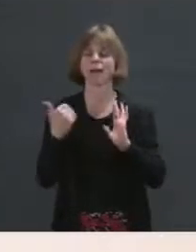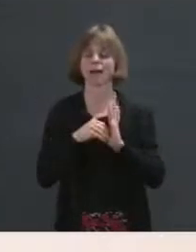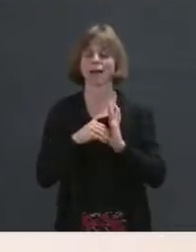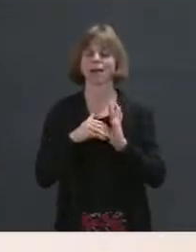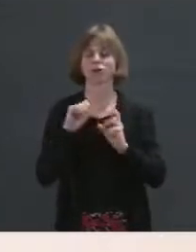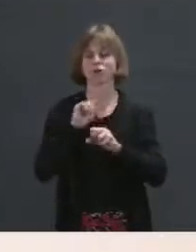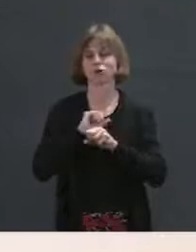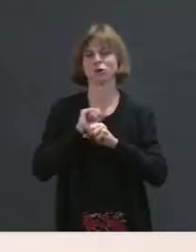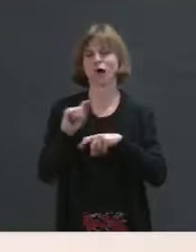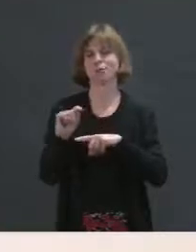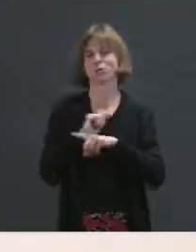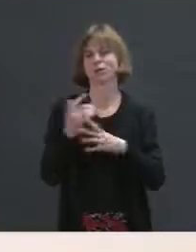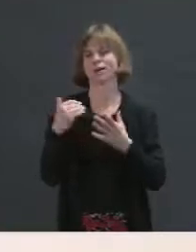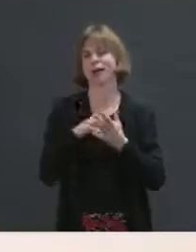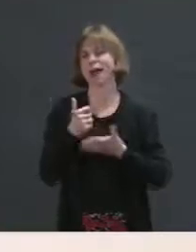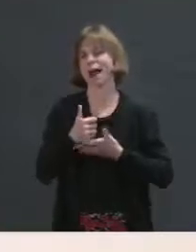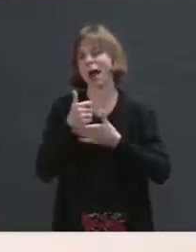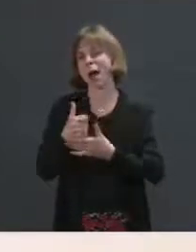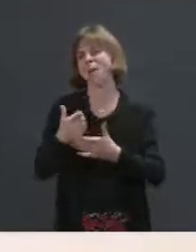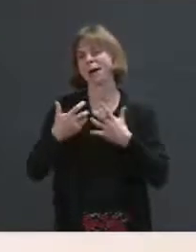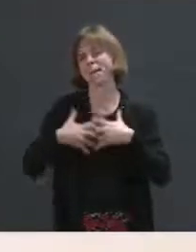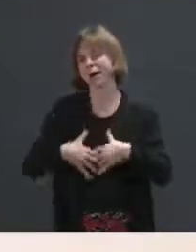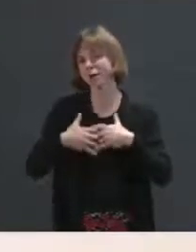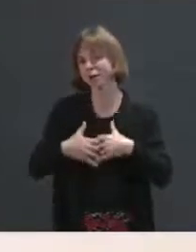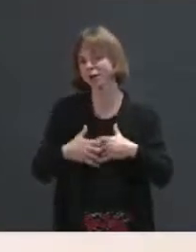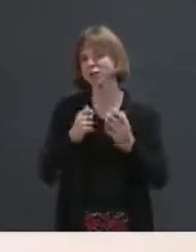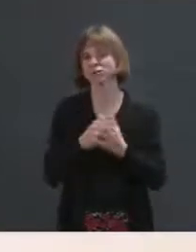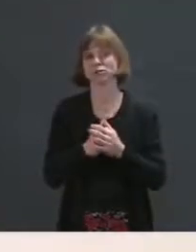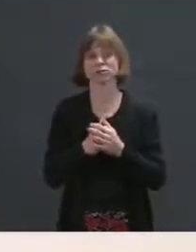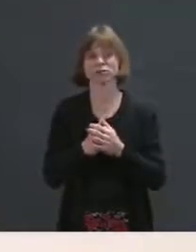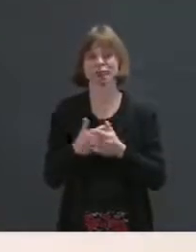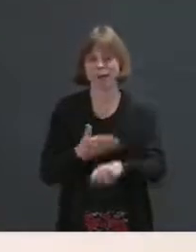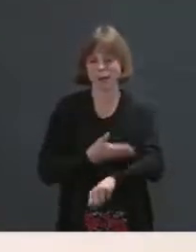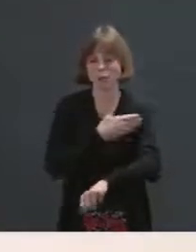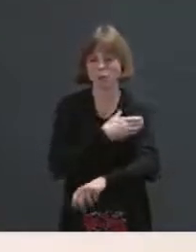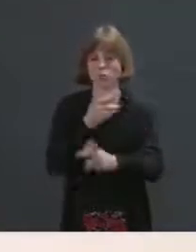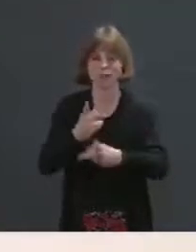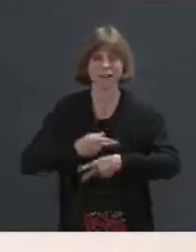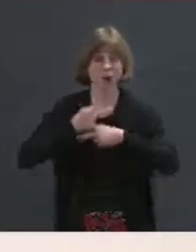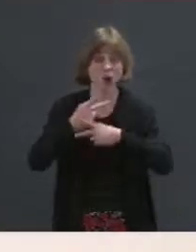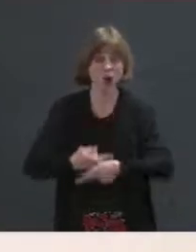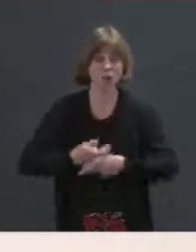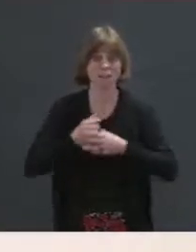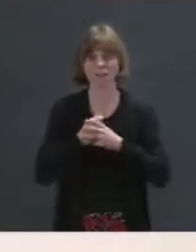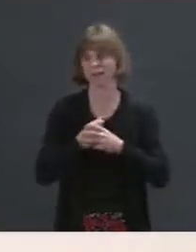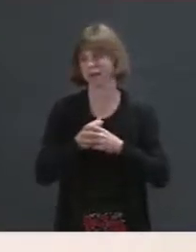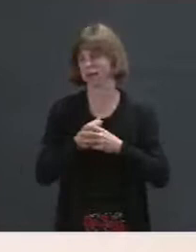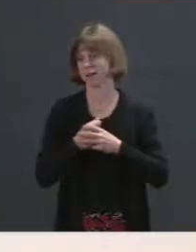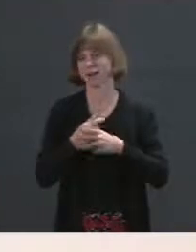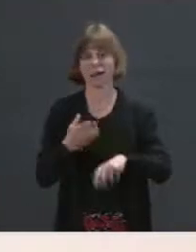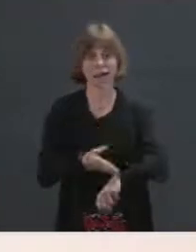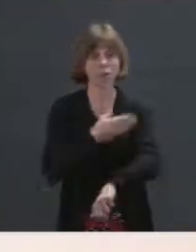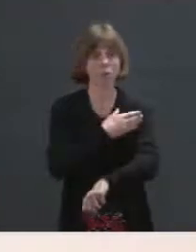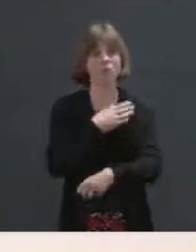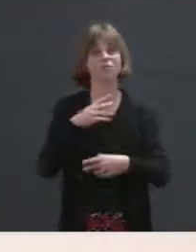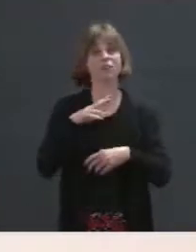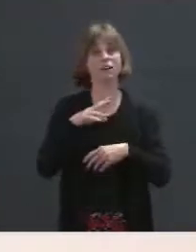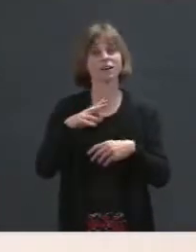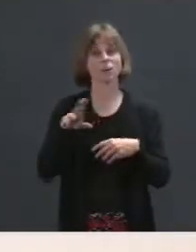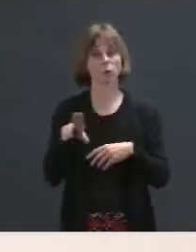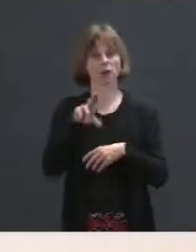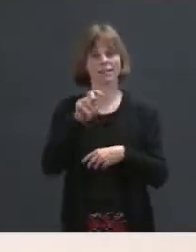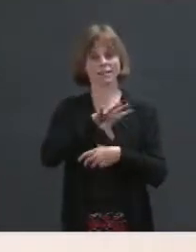helping the manufacturing sector, doing better with caregiving, improving our nation's infrastructure. These are all